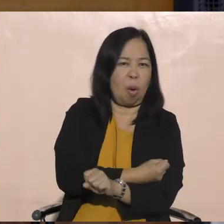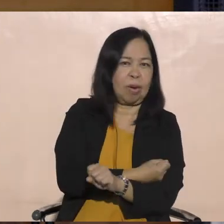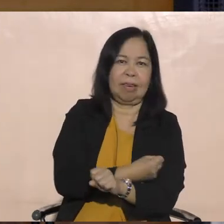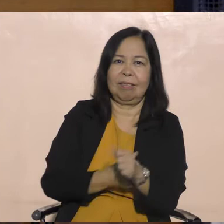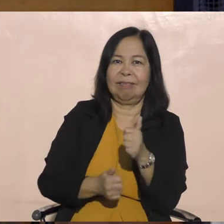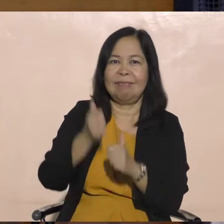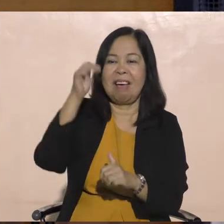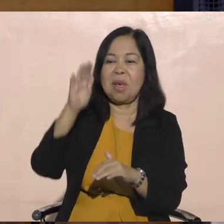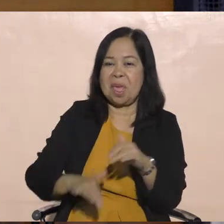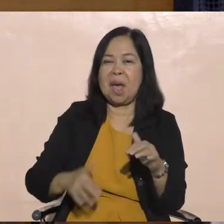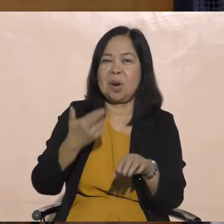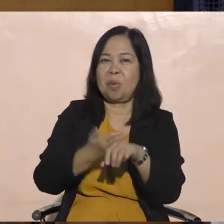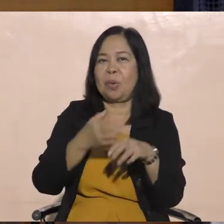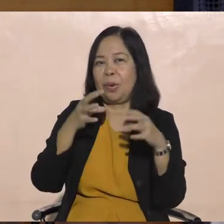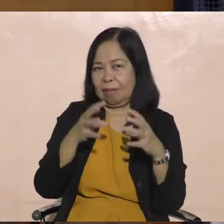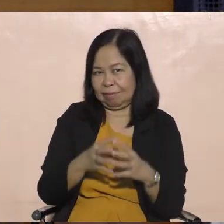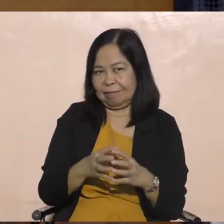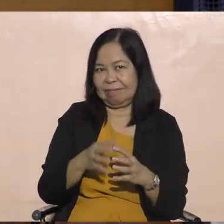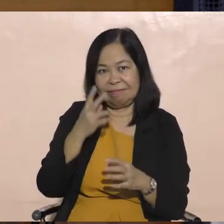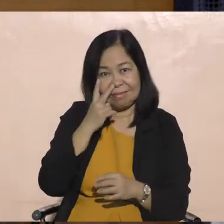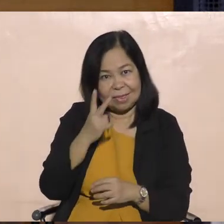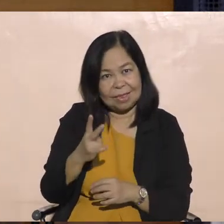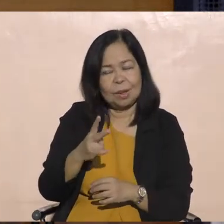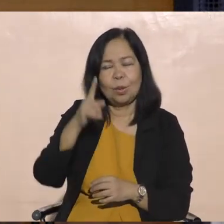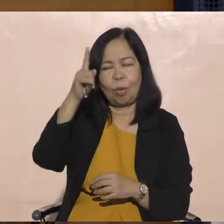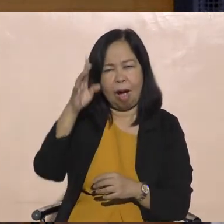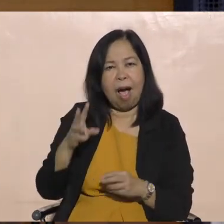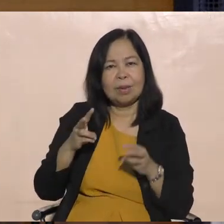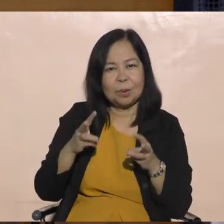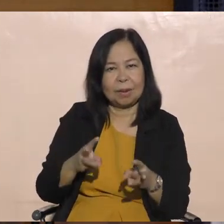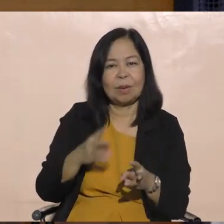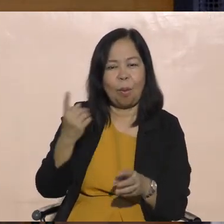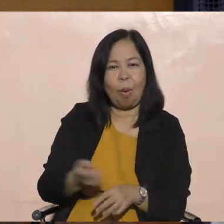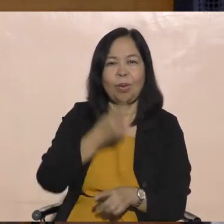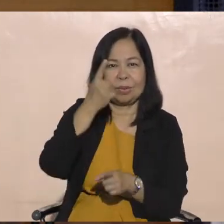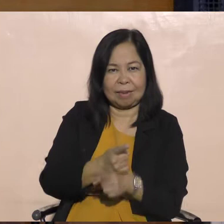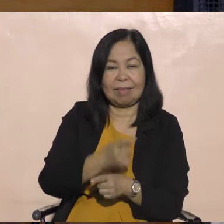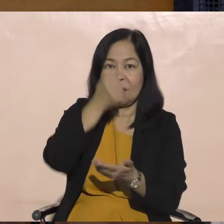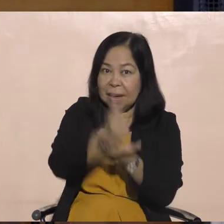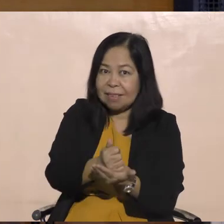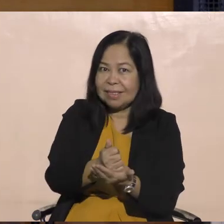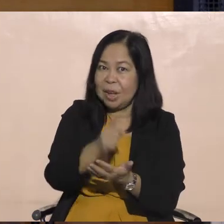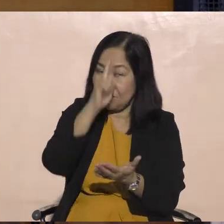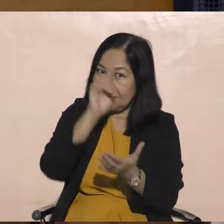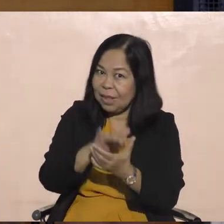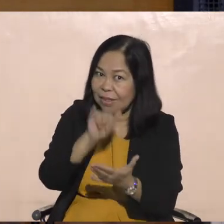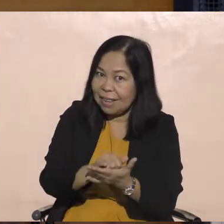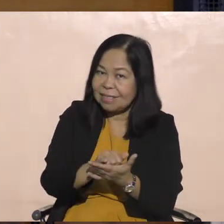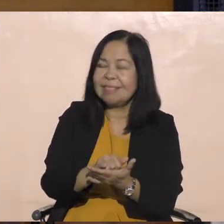Dear brothers and sisters, God's ways are always right. Amen?